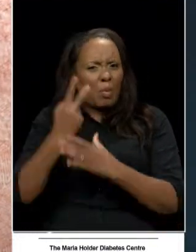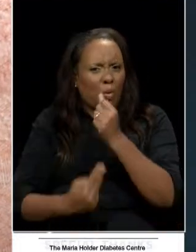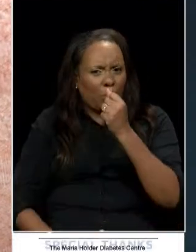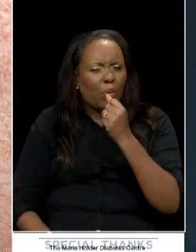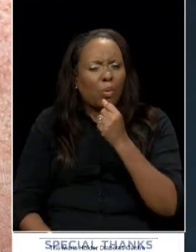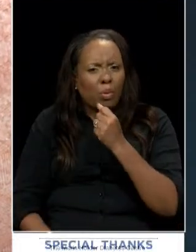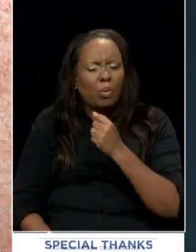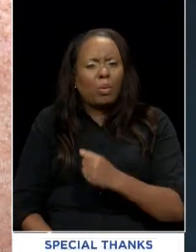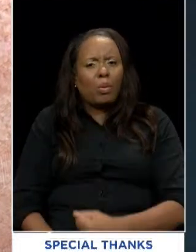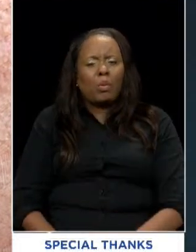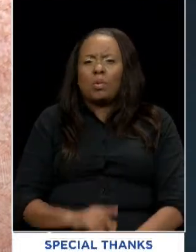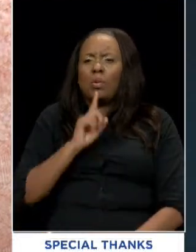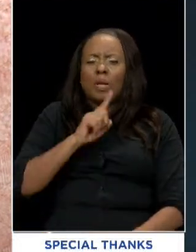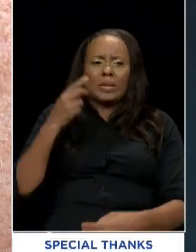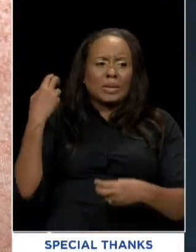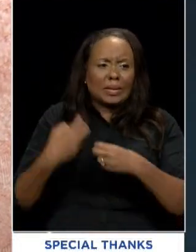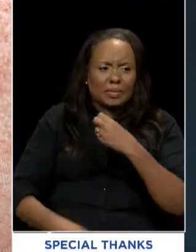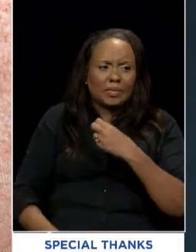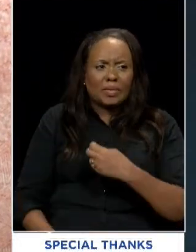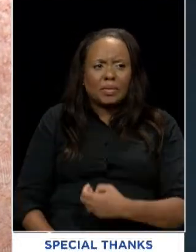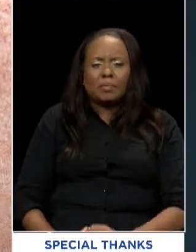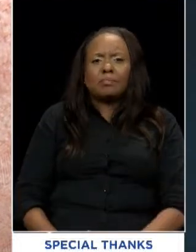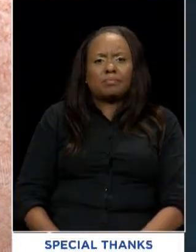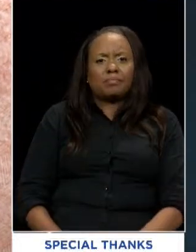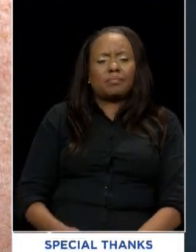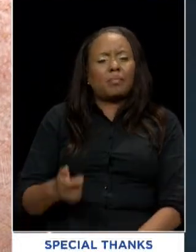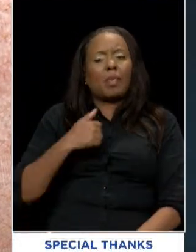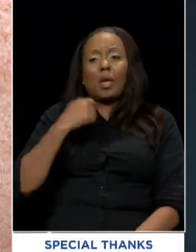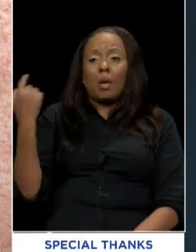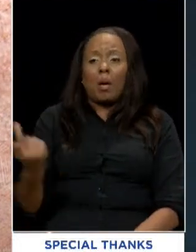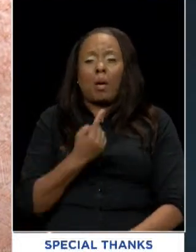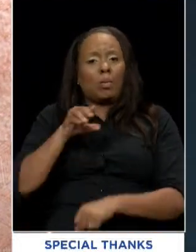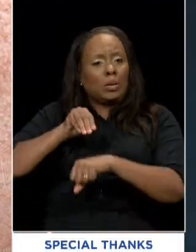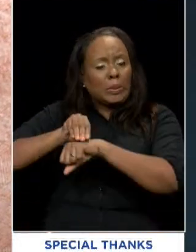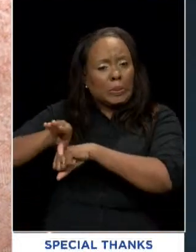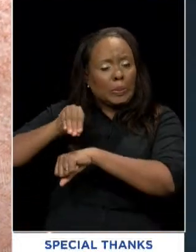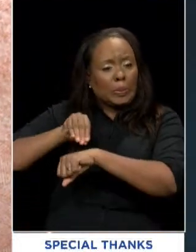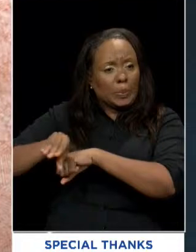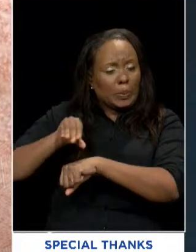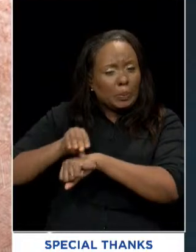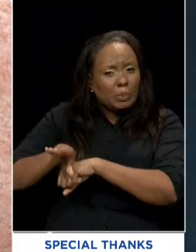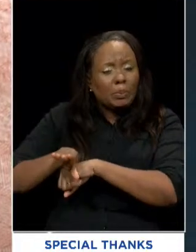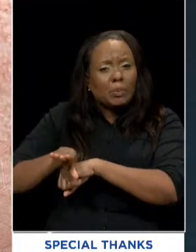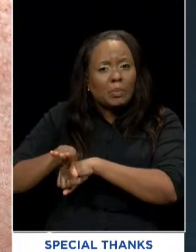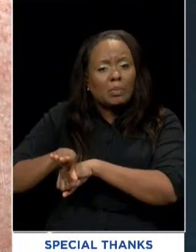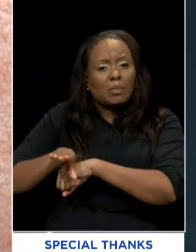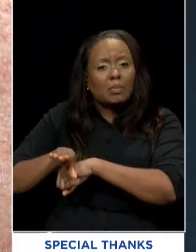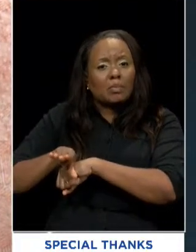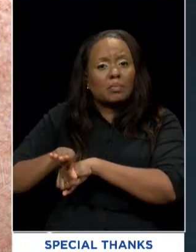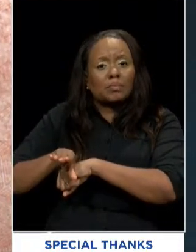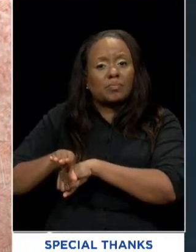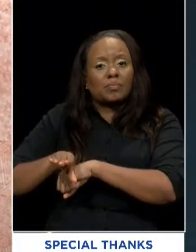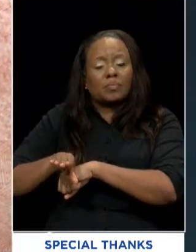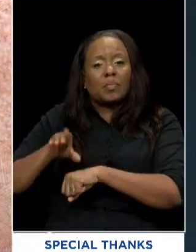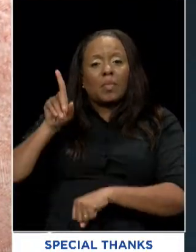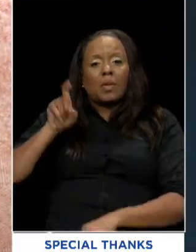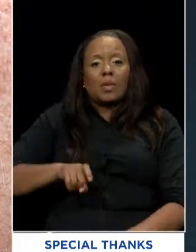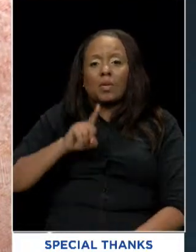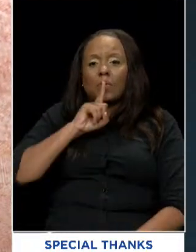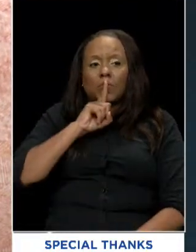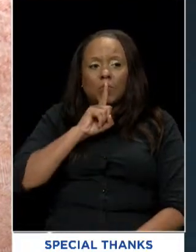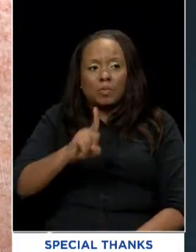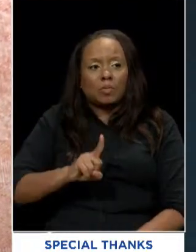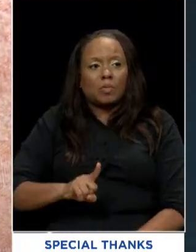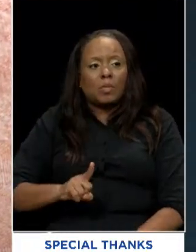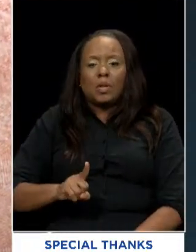see the patient. But I always tell my patients, and I always advise diabetics, that they should still get in there and